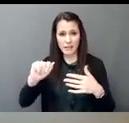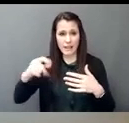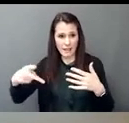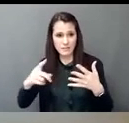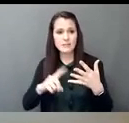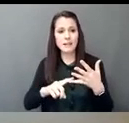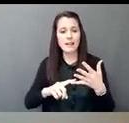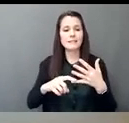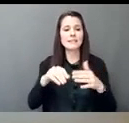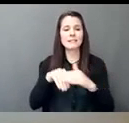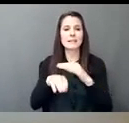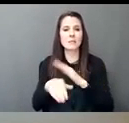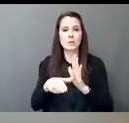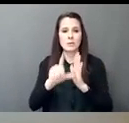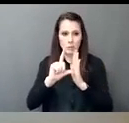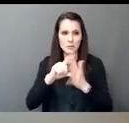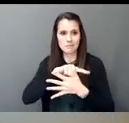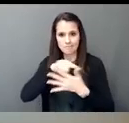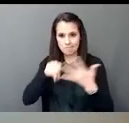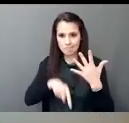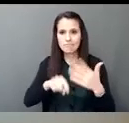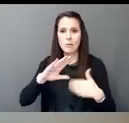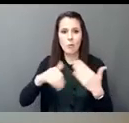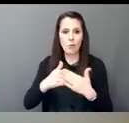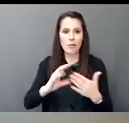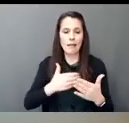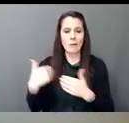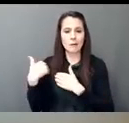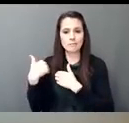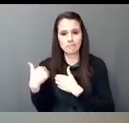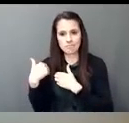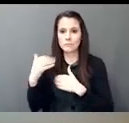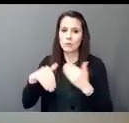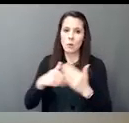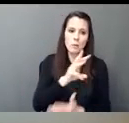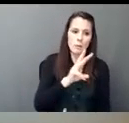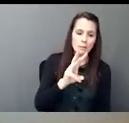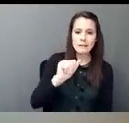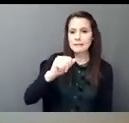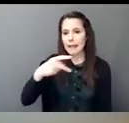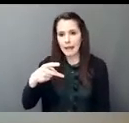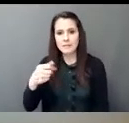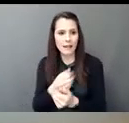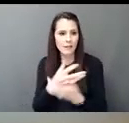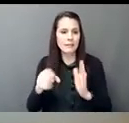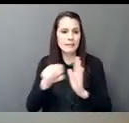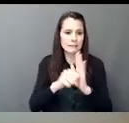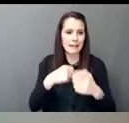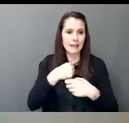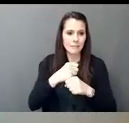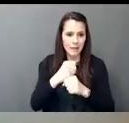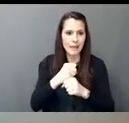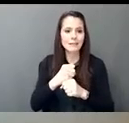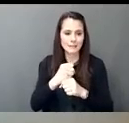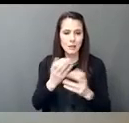accessibility reviews. So all of the websites and applications that the state produces come through our office for an